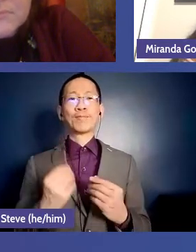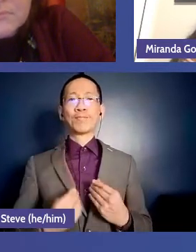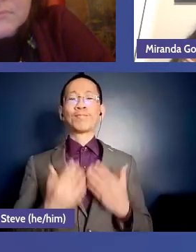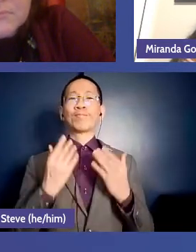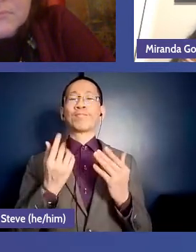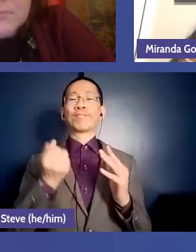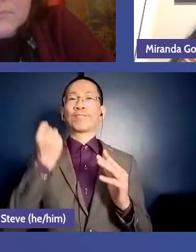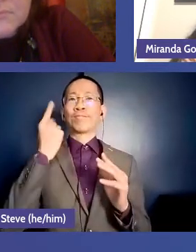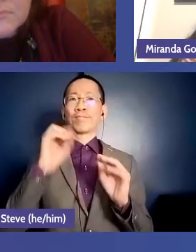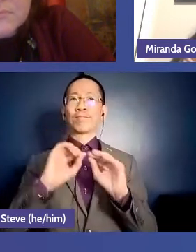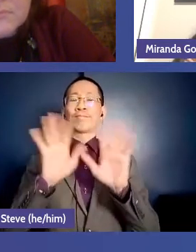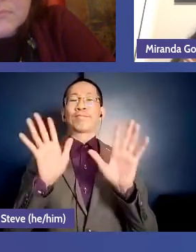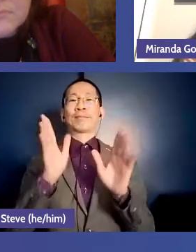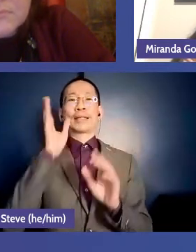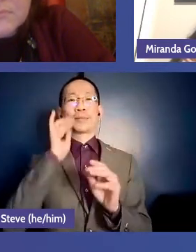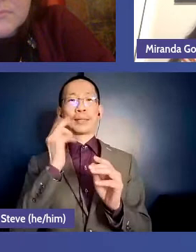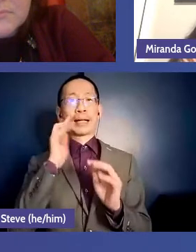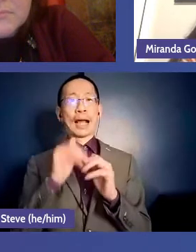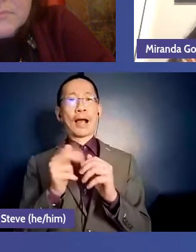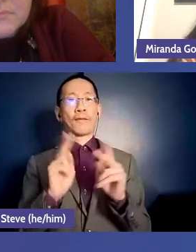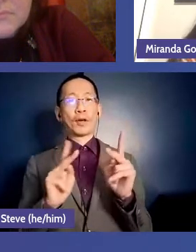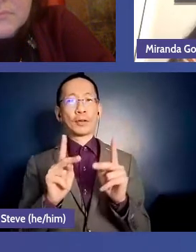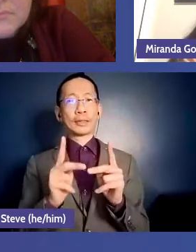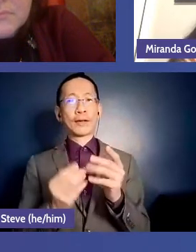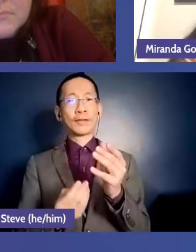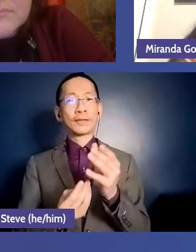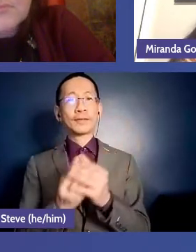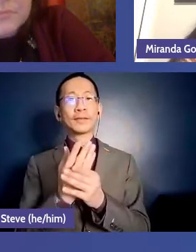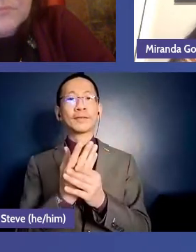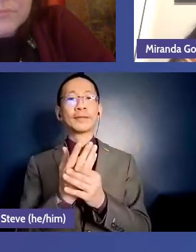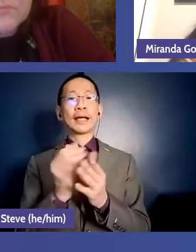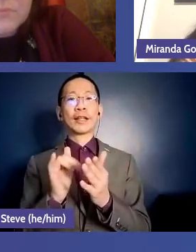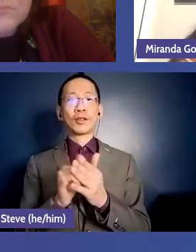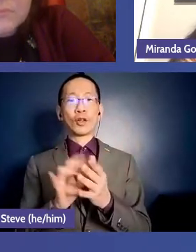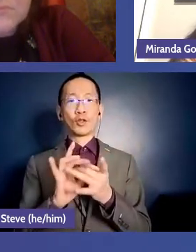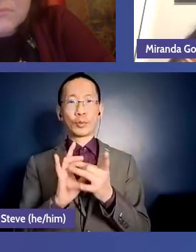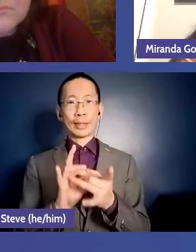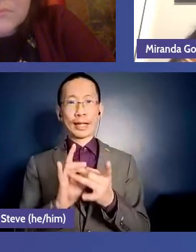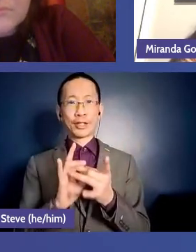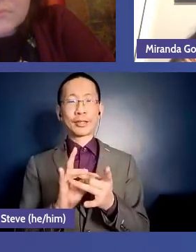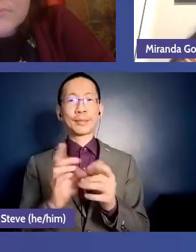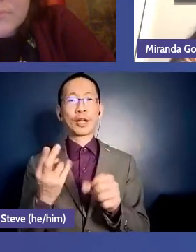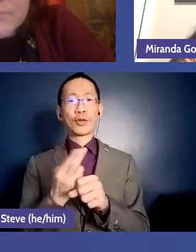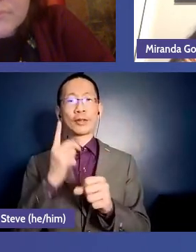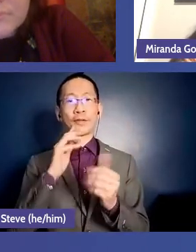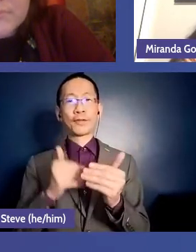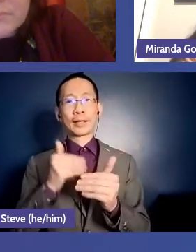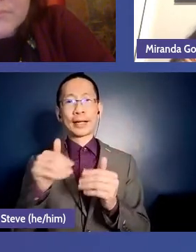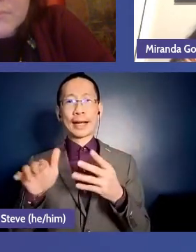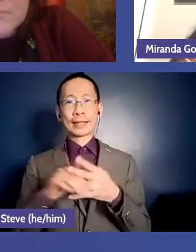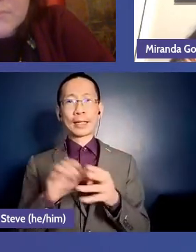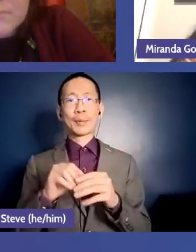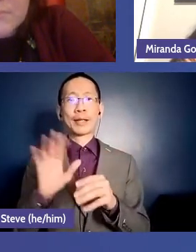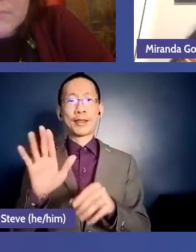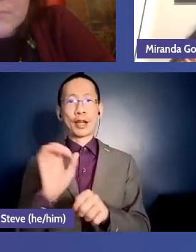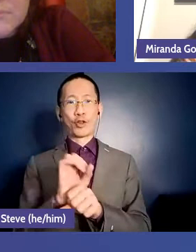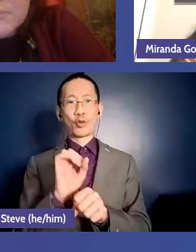to see how folks have continued to cultivate those relationships and use it for the next step in their